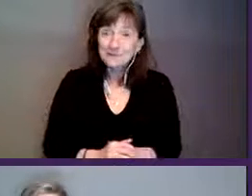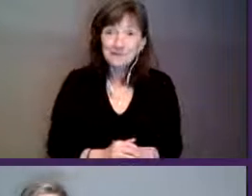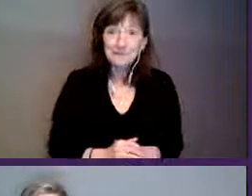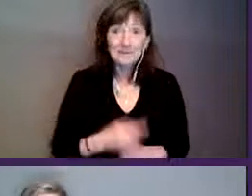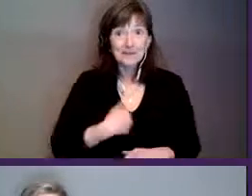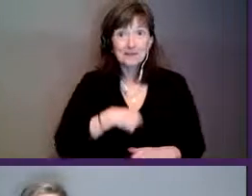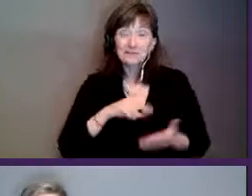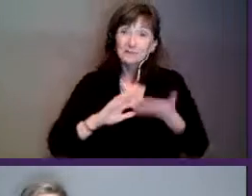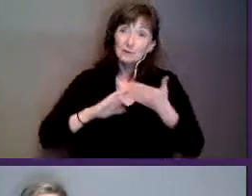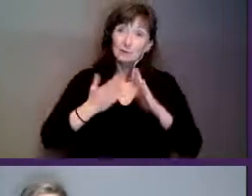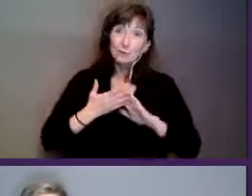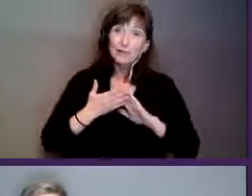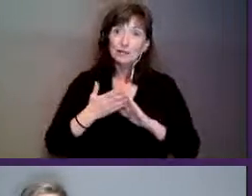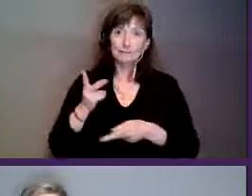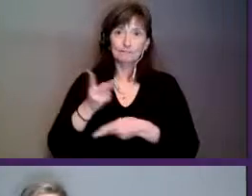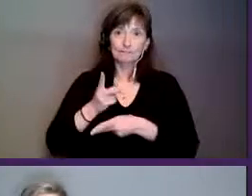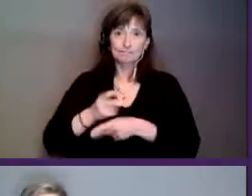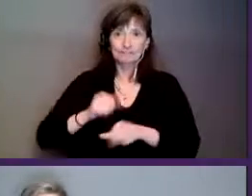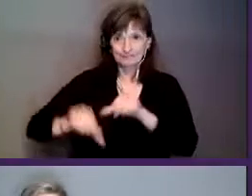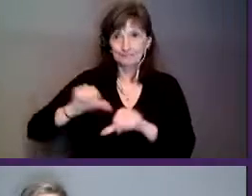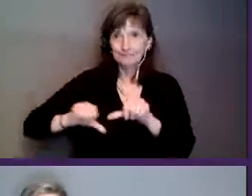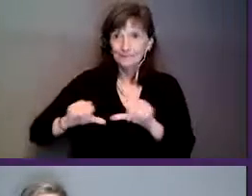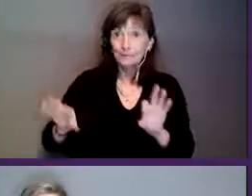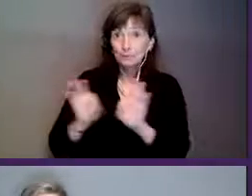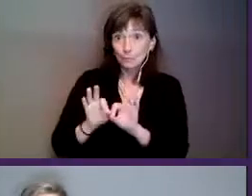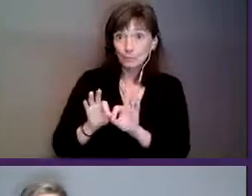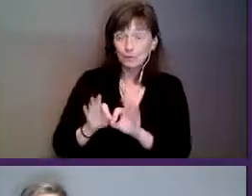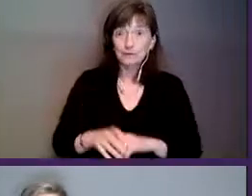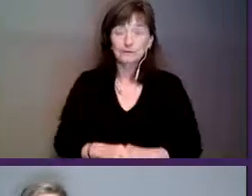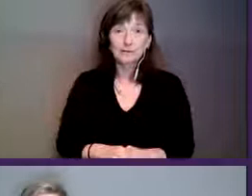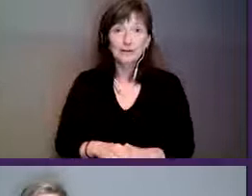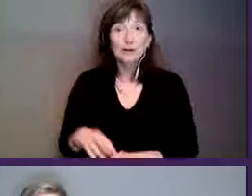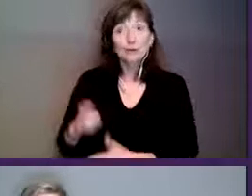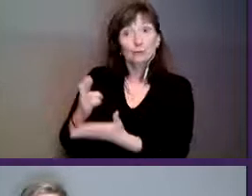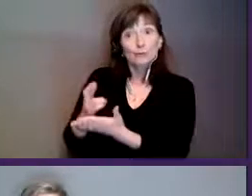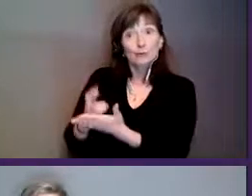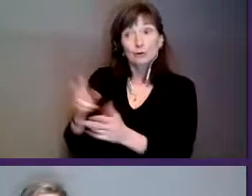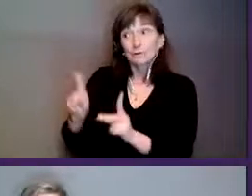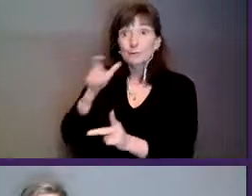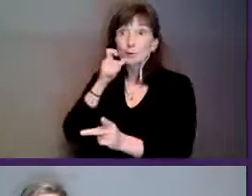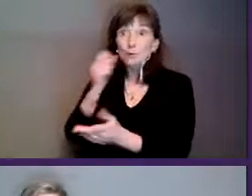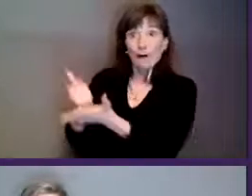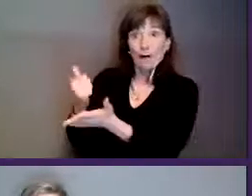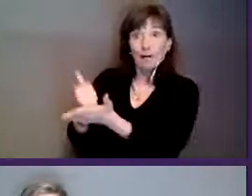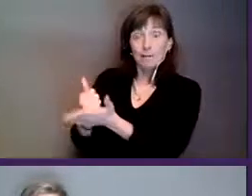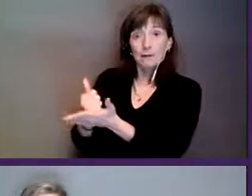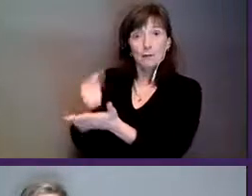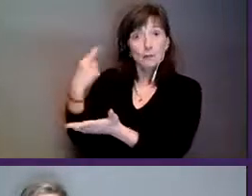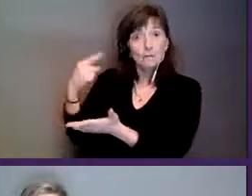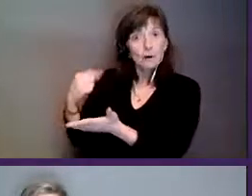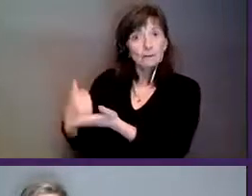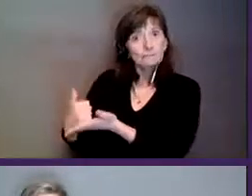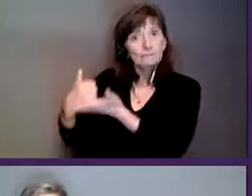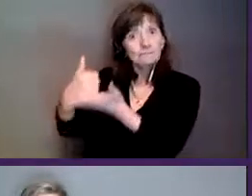after each other, and that these resource people, that is why they're there. They're there to help